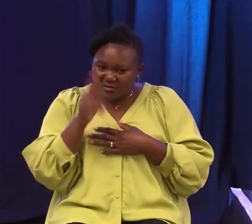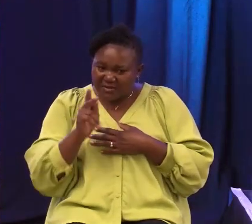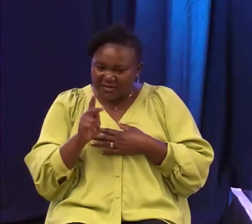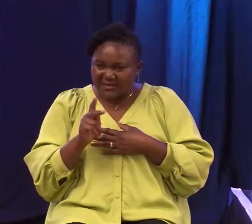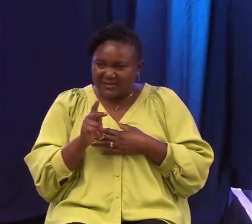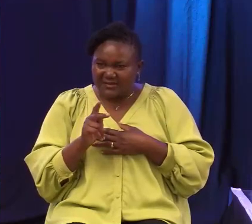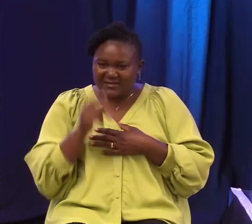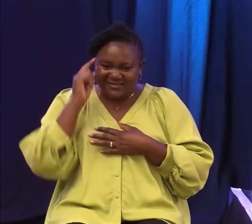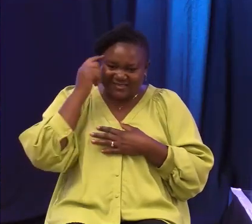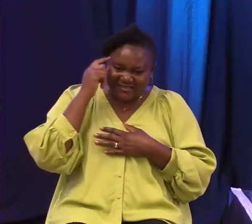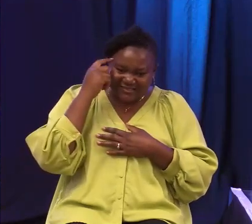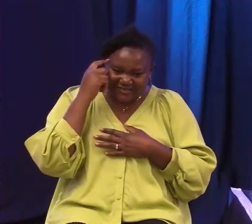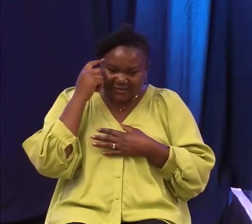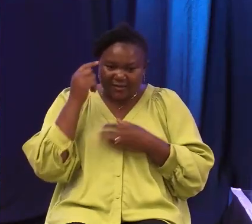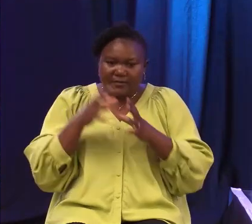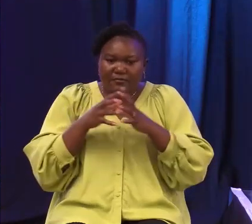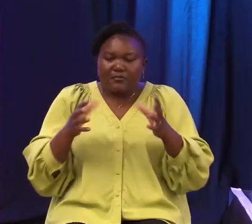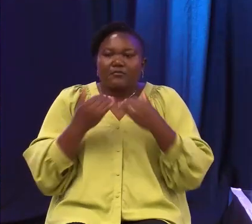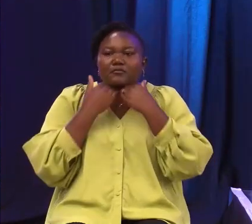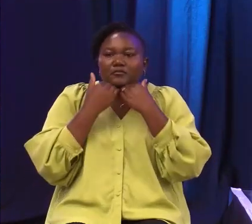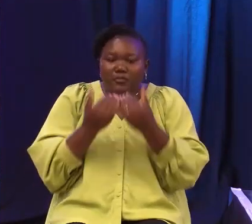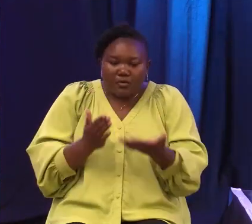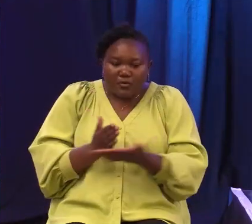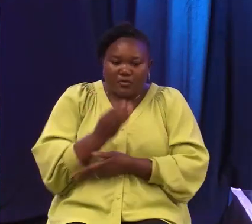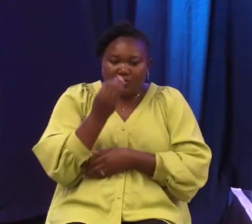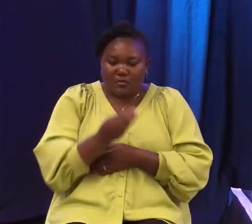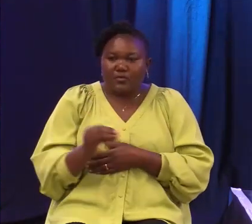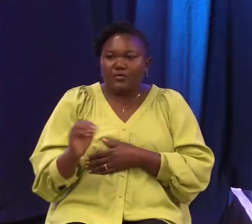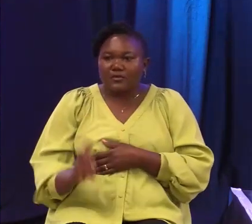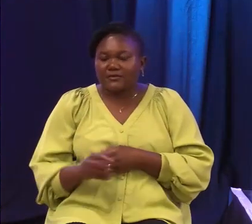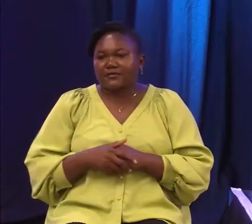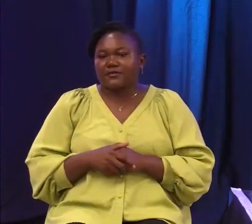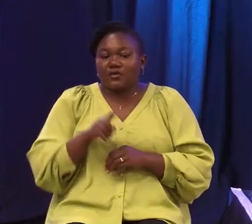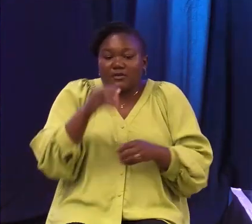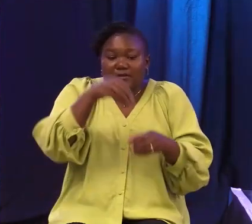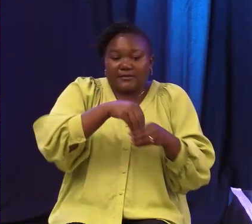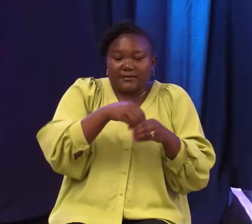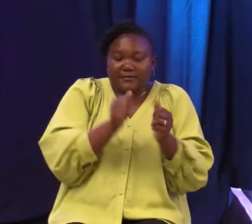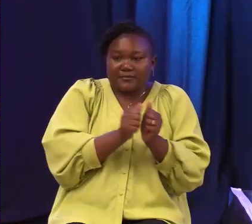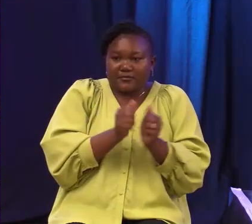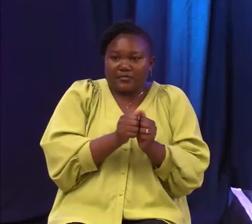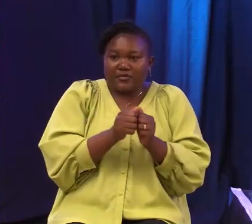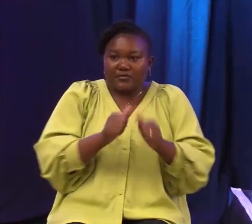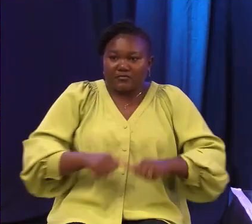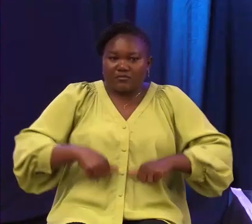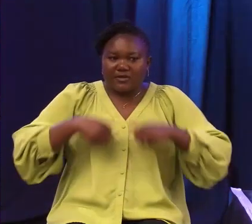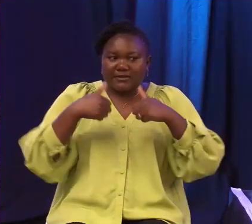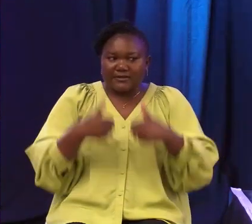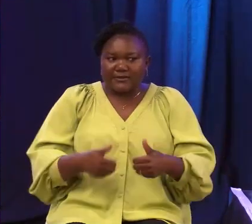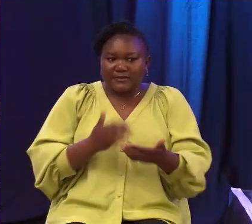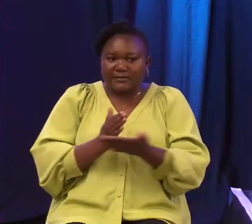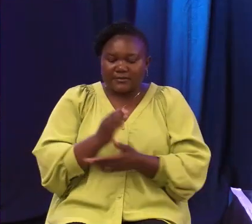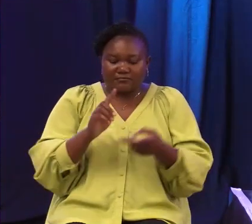the key children's rights? Well, children's rights includes the right to health,